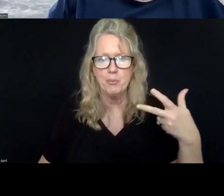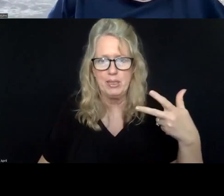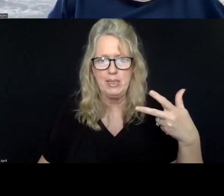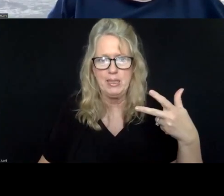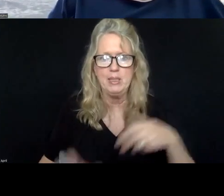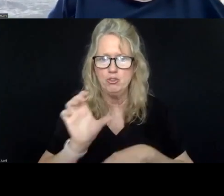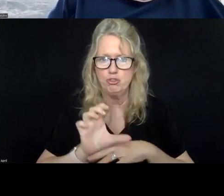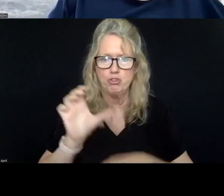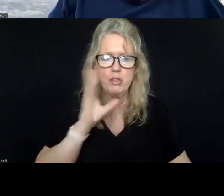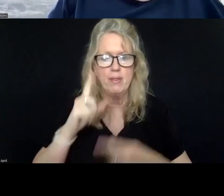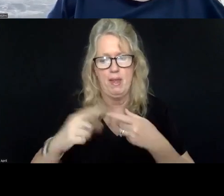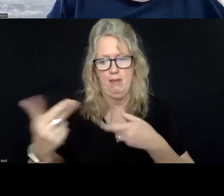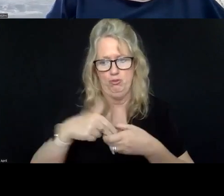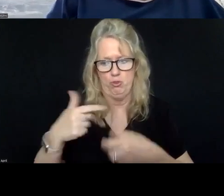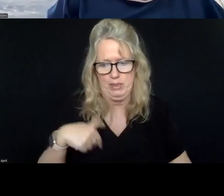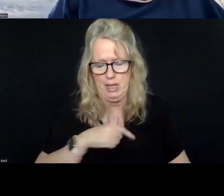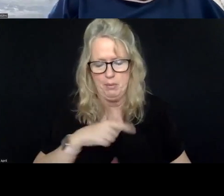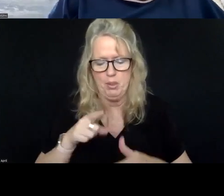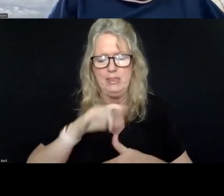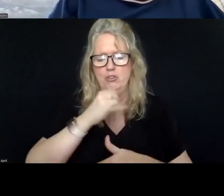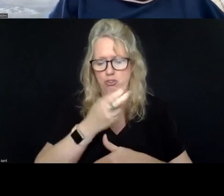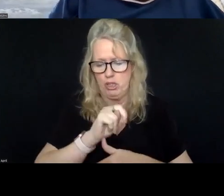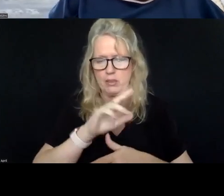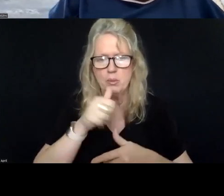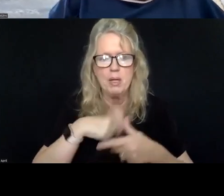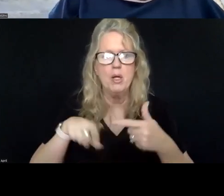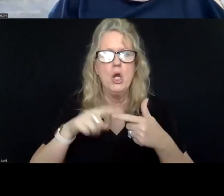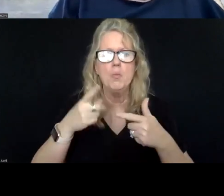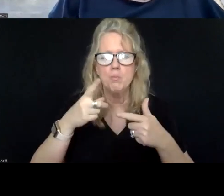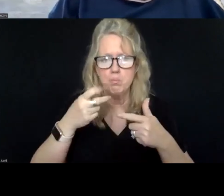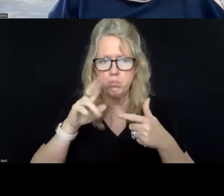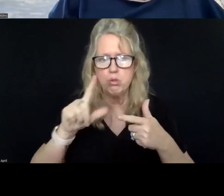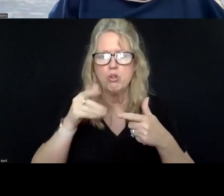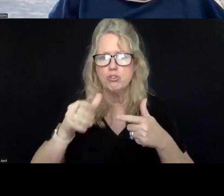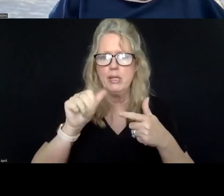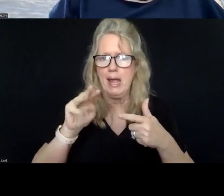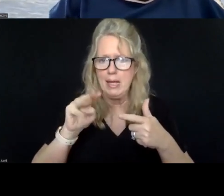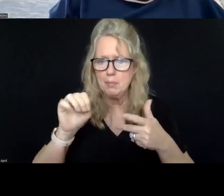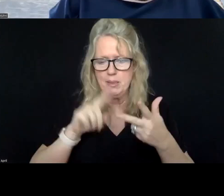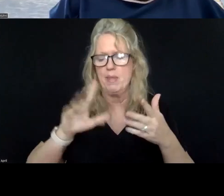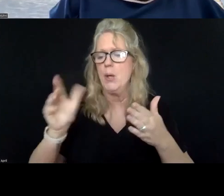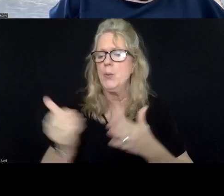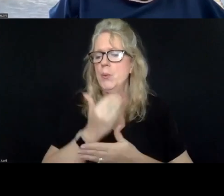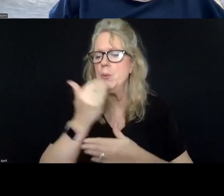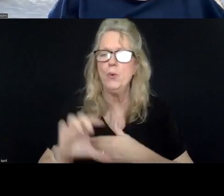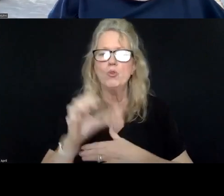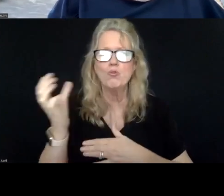churches that joined us, Jackson Revival Center, Pearl Street AME, and New Horizon